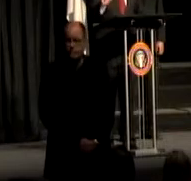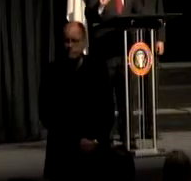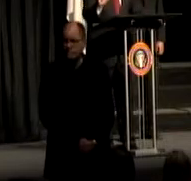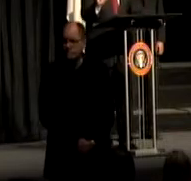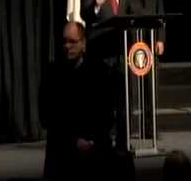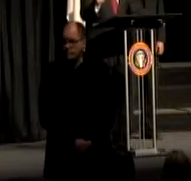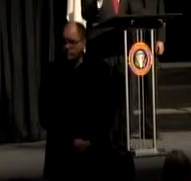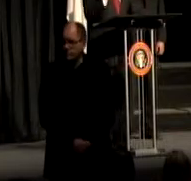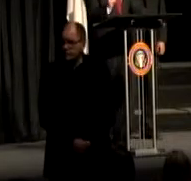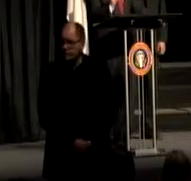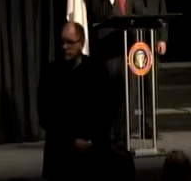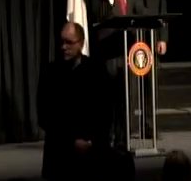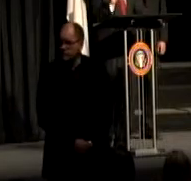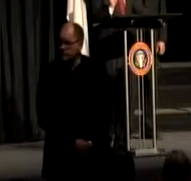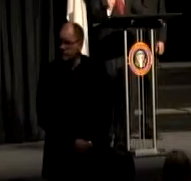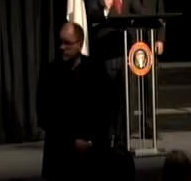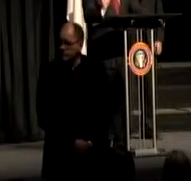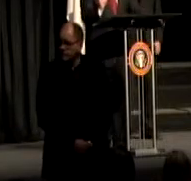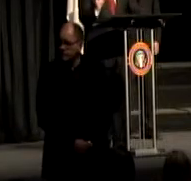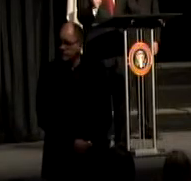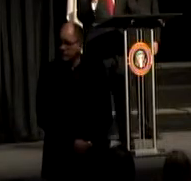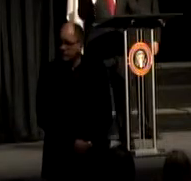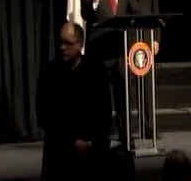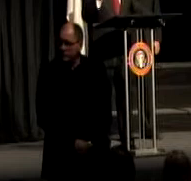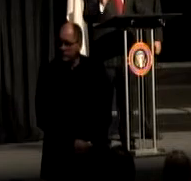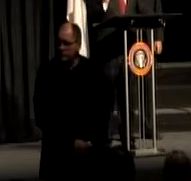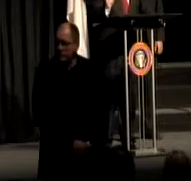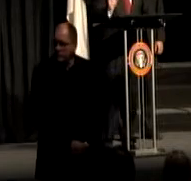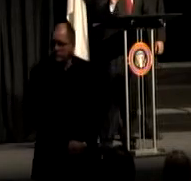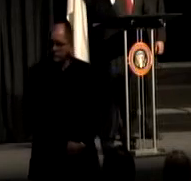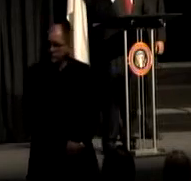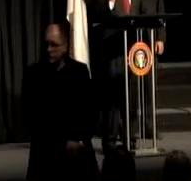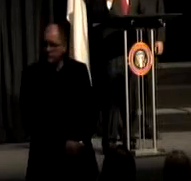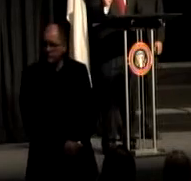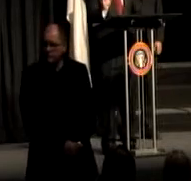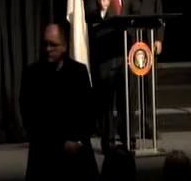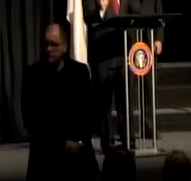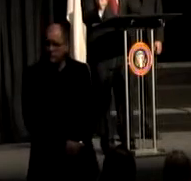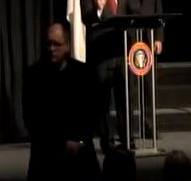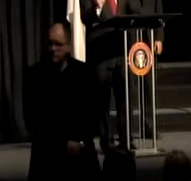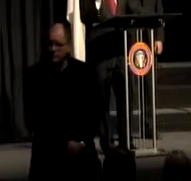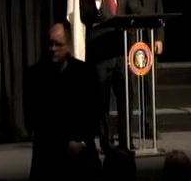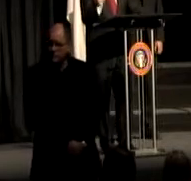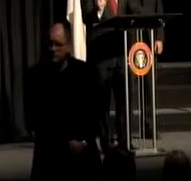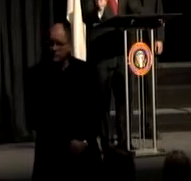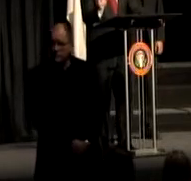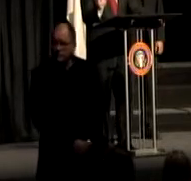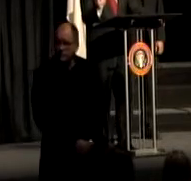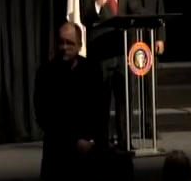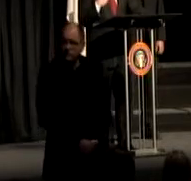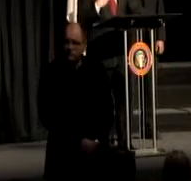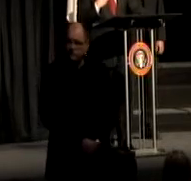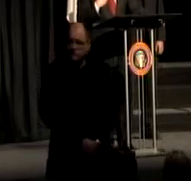makes you and me similar is that you and I both have a speck of God the Holy